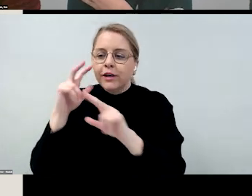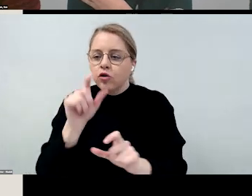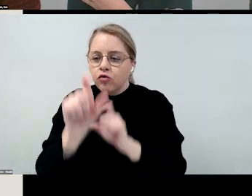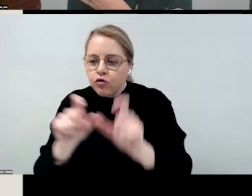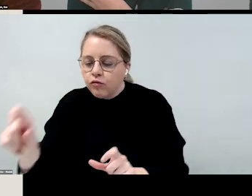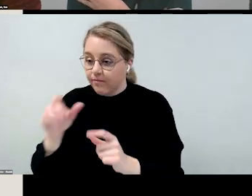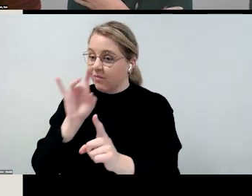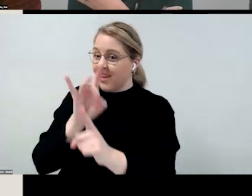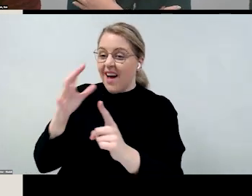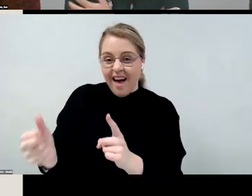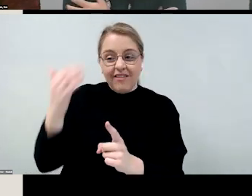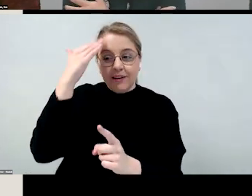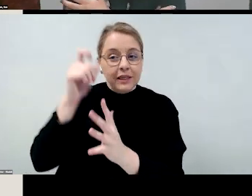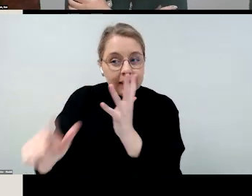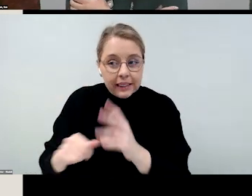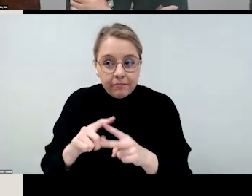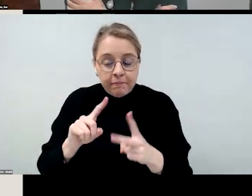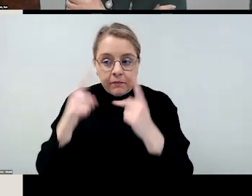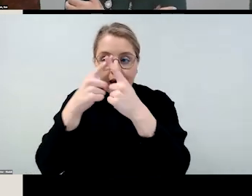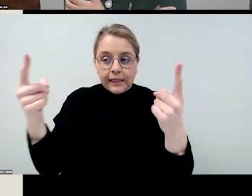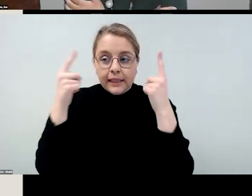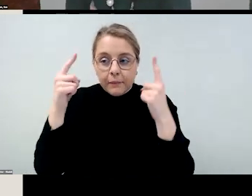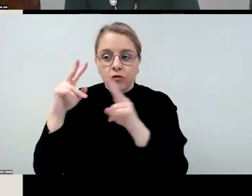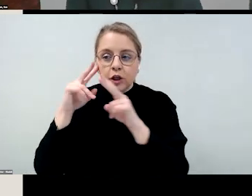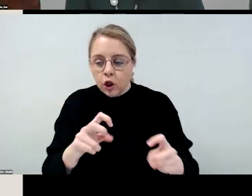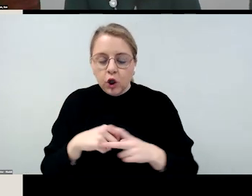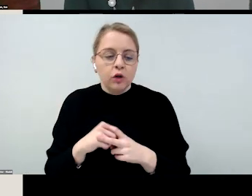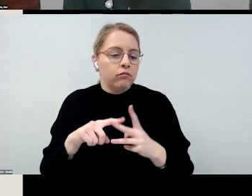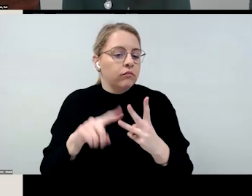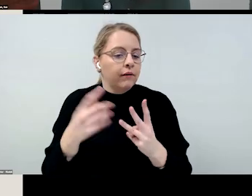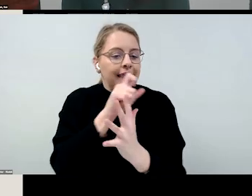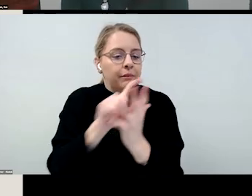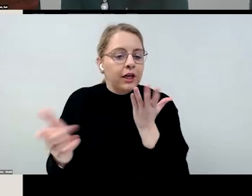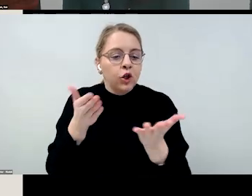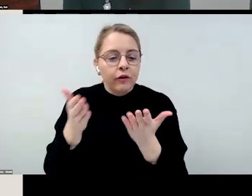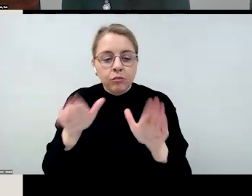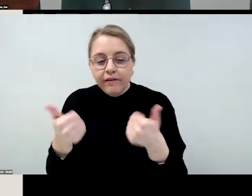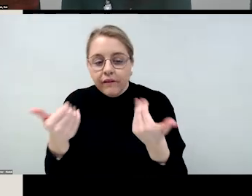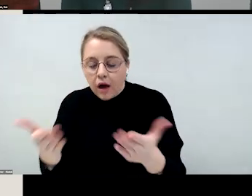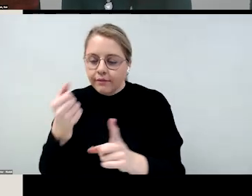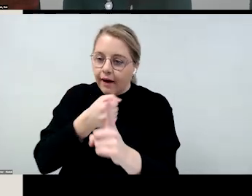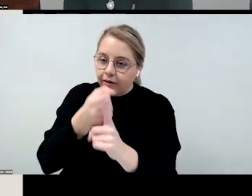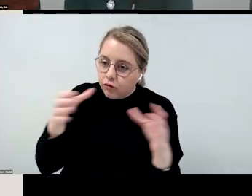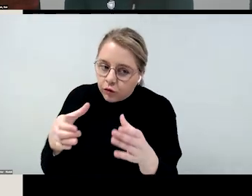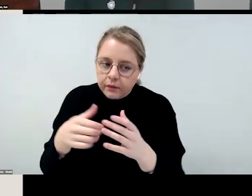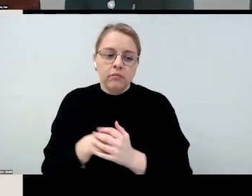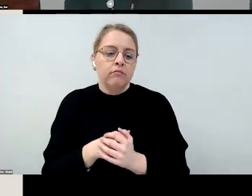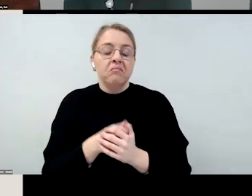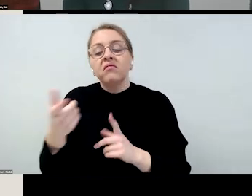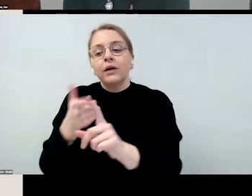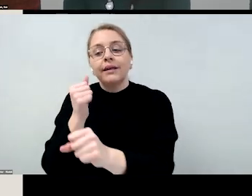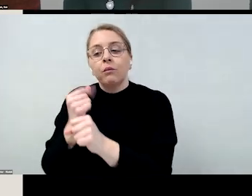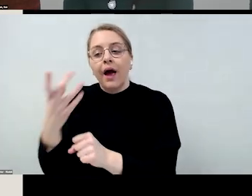of intellectual disability. We have academic researchers. We have disability service providers and advocacy groups. For